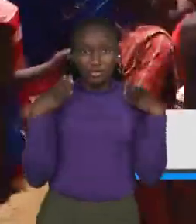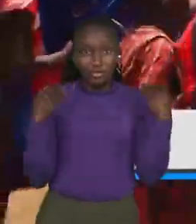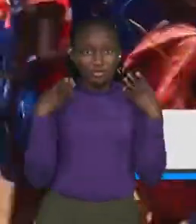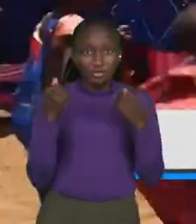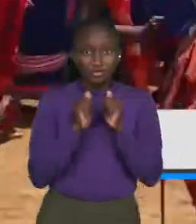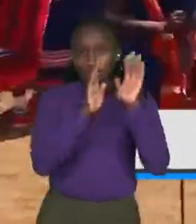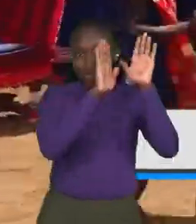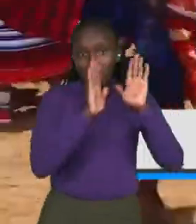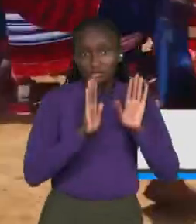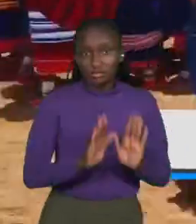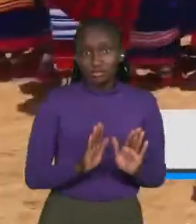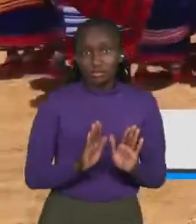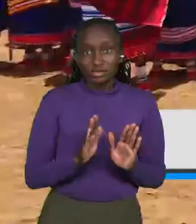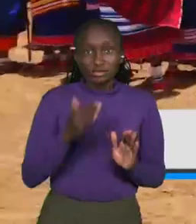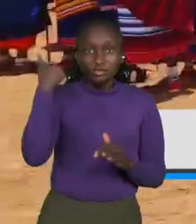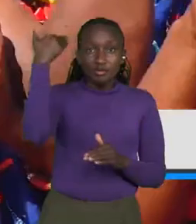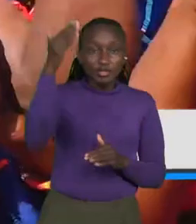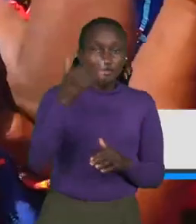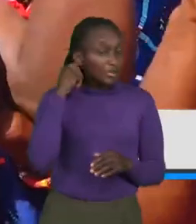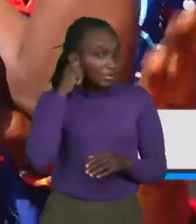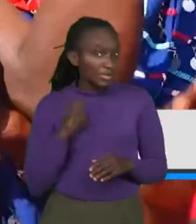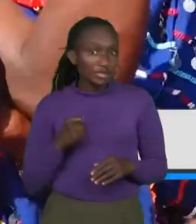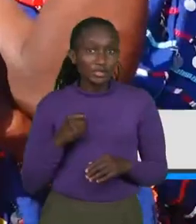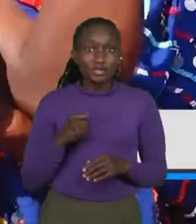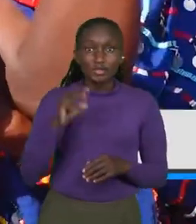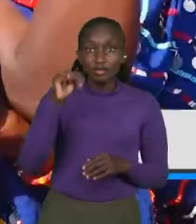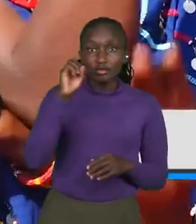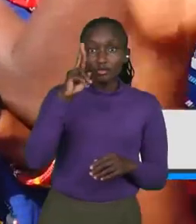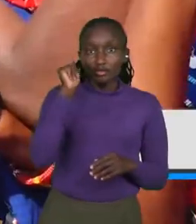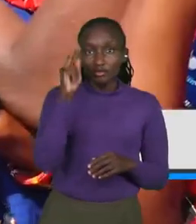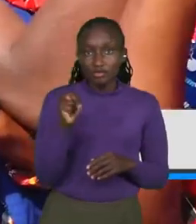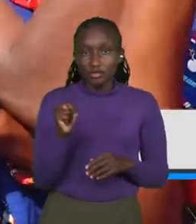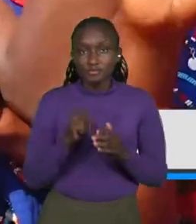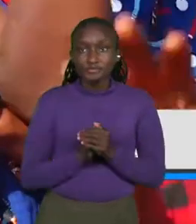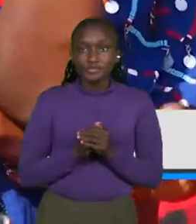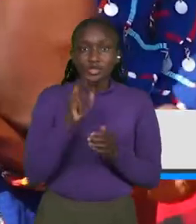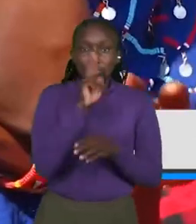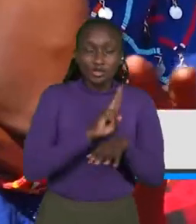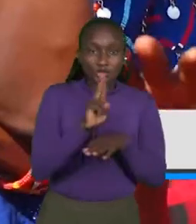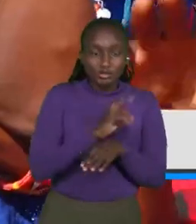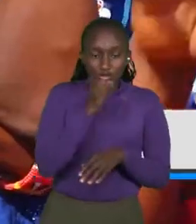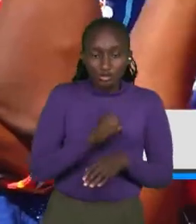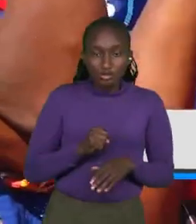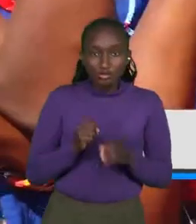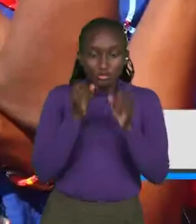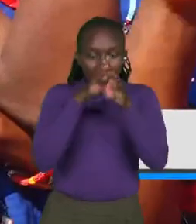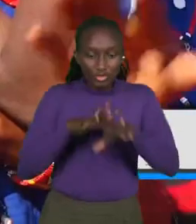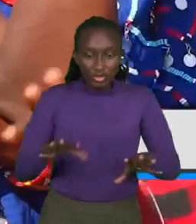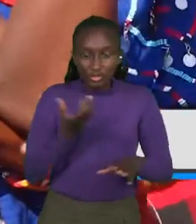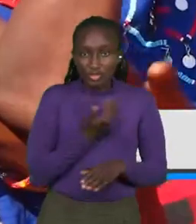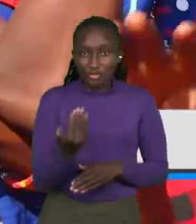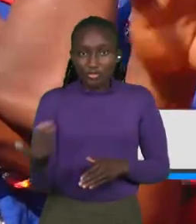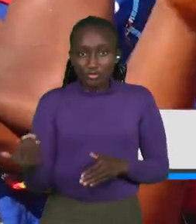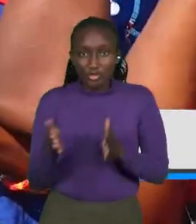is very crucial for every Maasai moran. Tutumia wazee akutubariki hawa watoto wetu na pia tuombee Mwenyezi